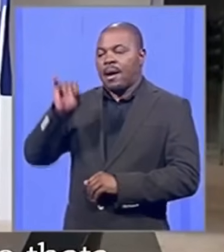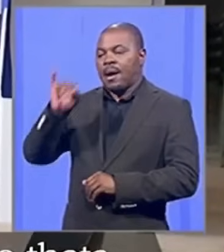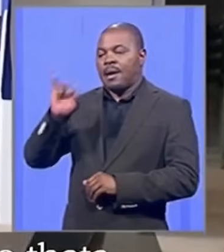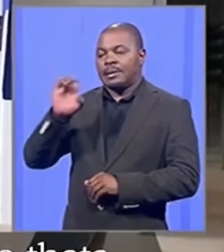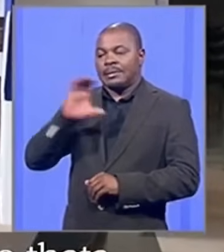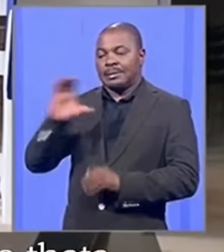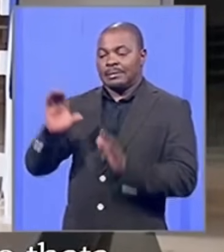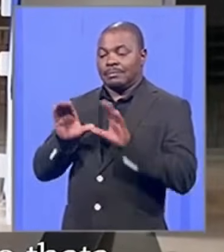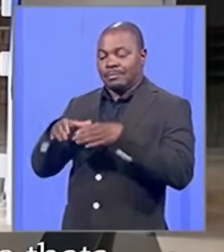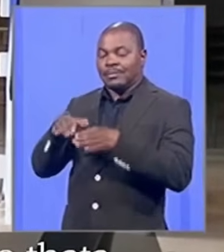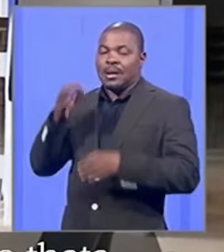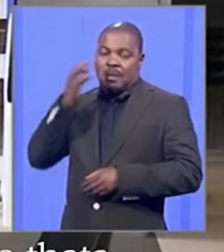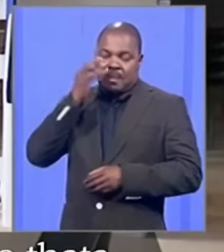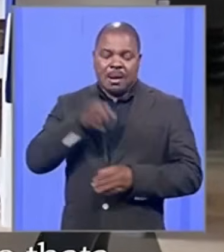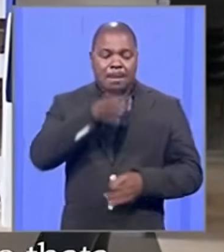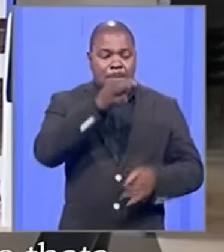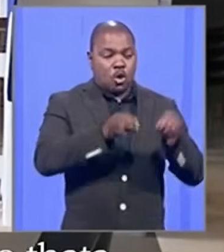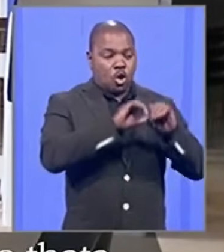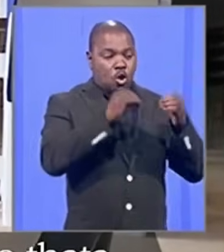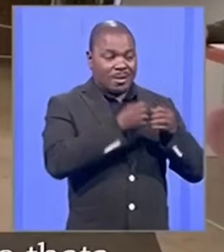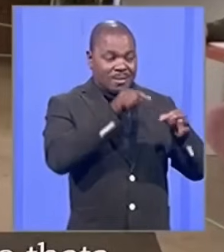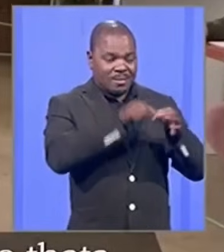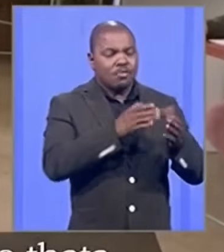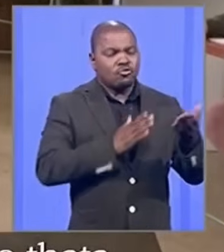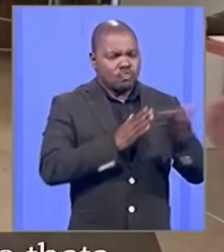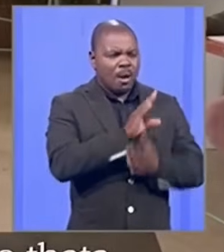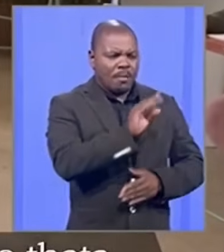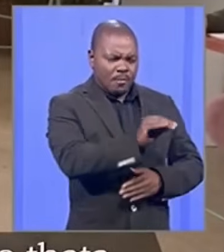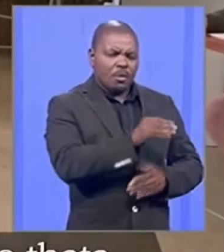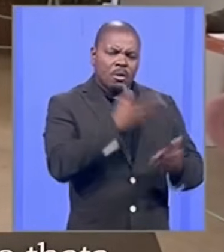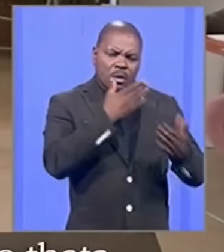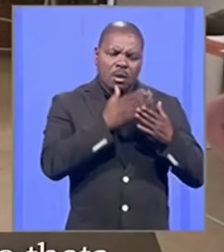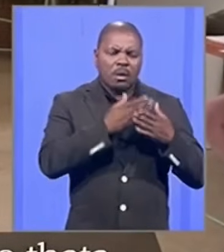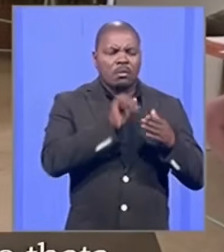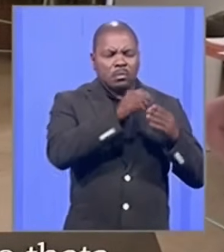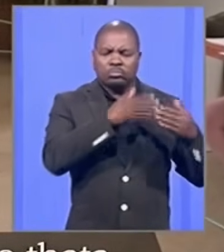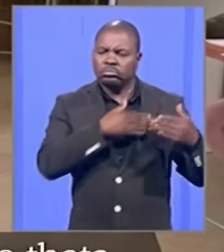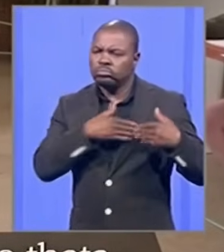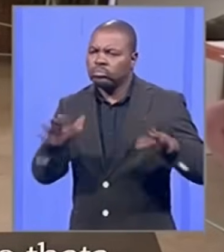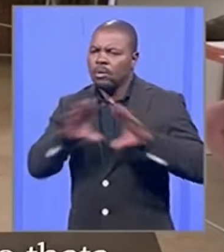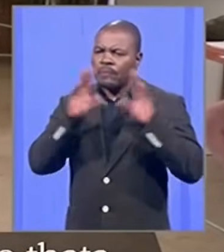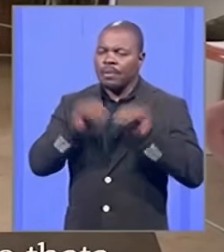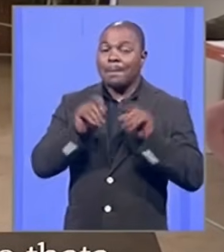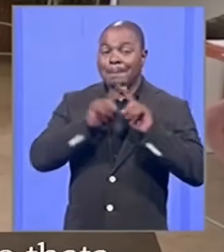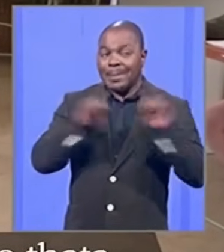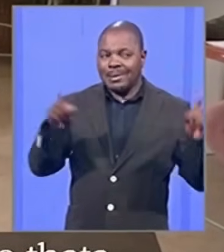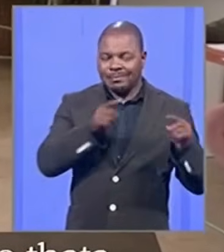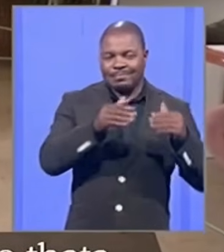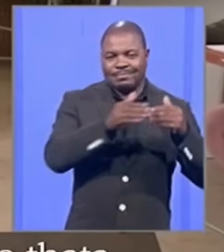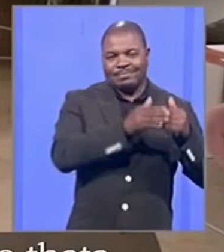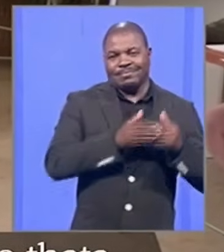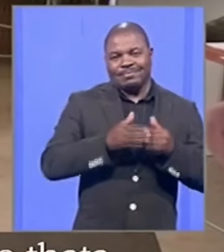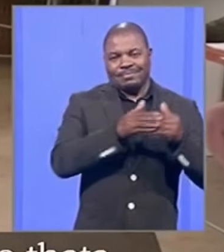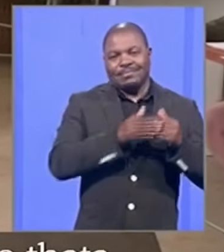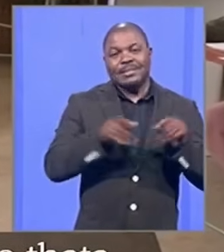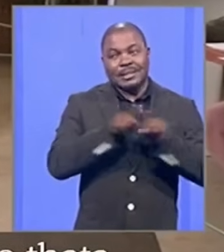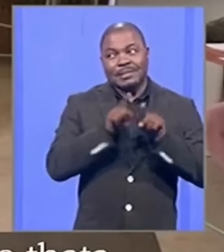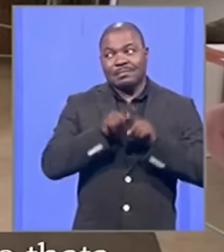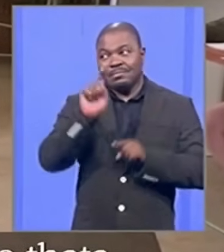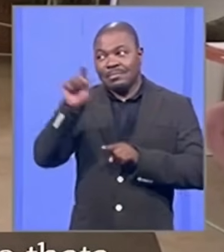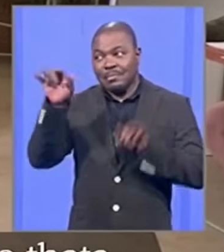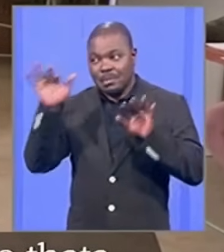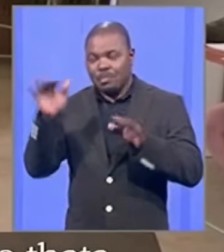IEC ya re lefa makoko a dipolotiki a na le tshwanelo ya go tlhagisa maikutlo a ona a tshwanetse go ela tlhoko gore baagi le bona ba